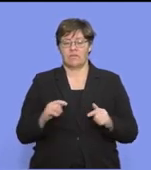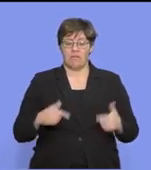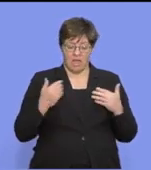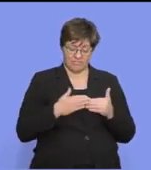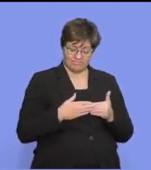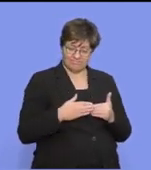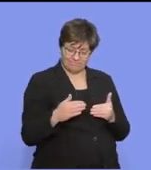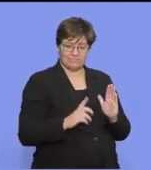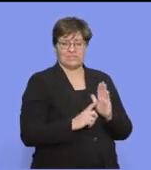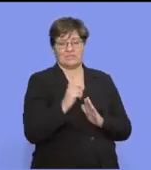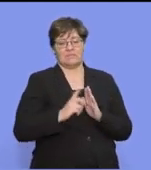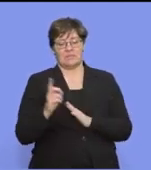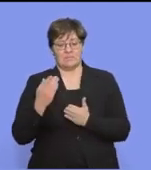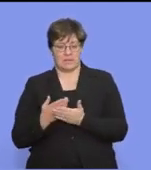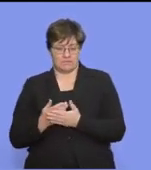during their lifetime.